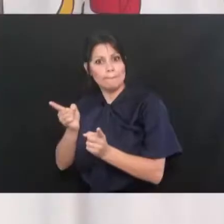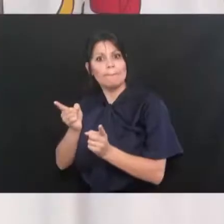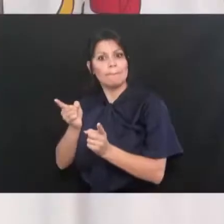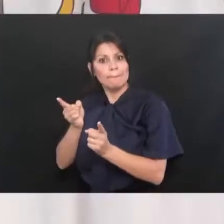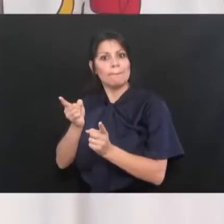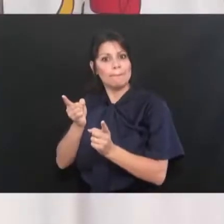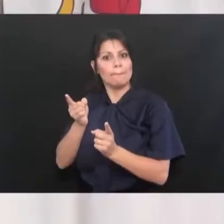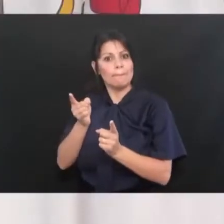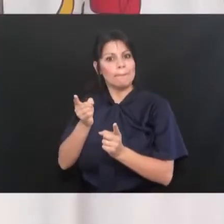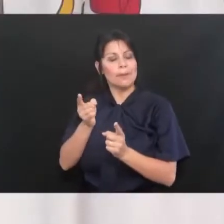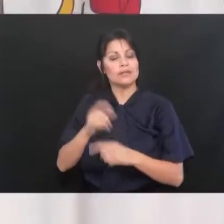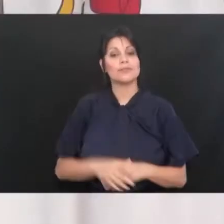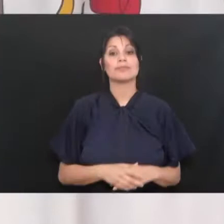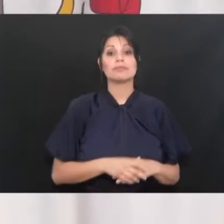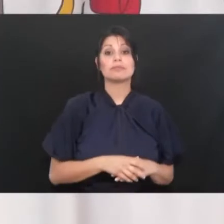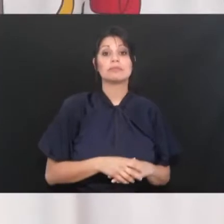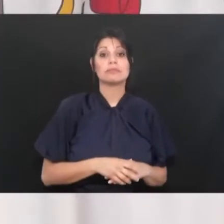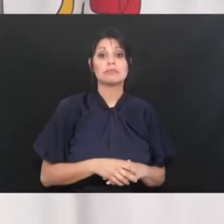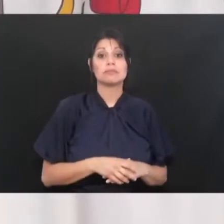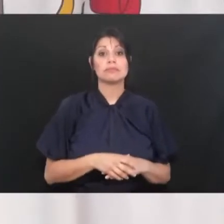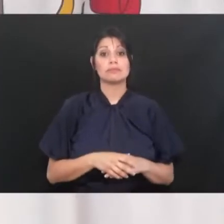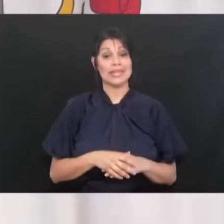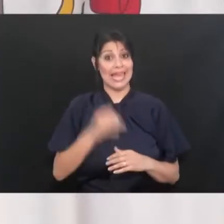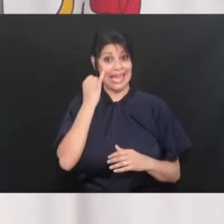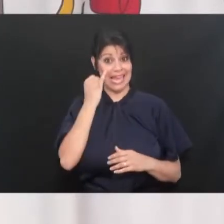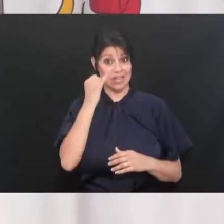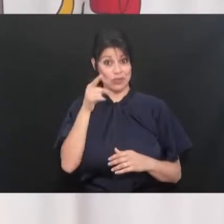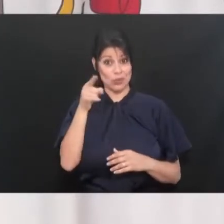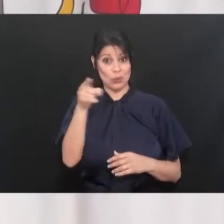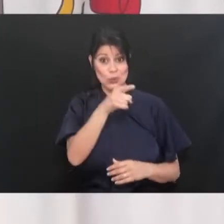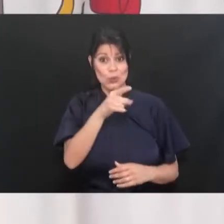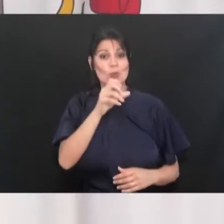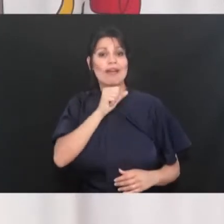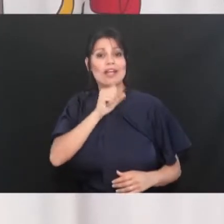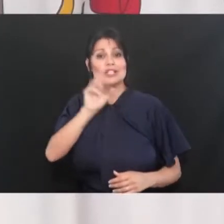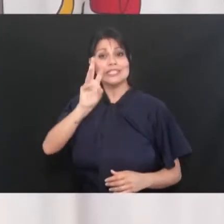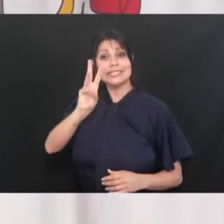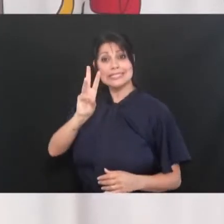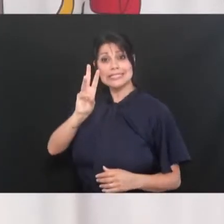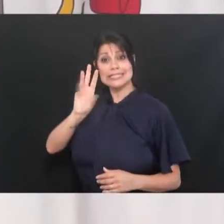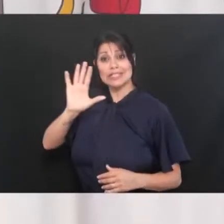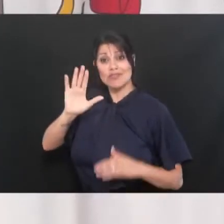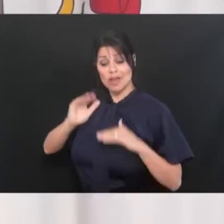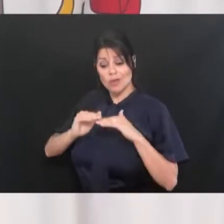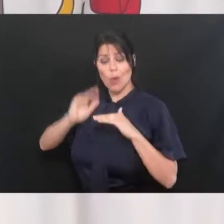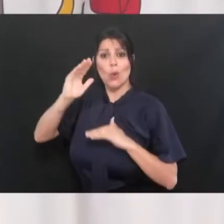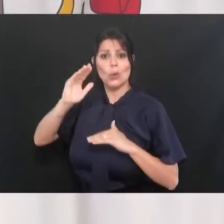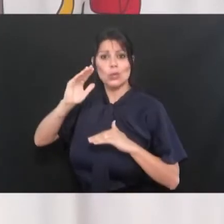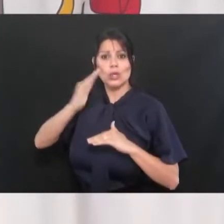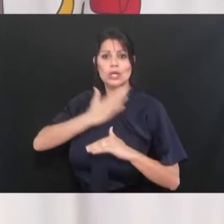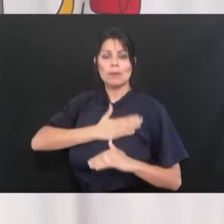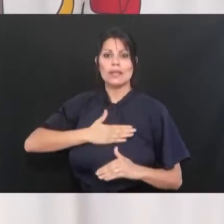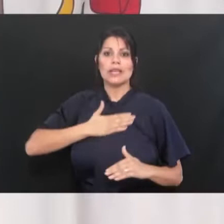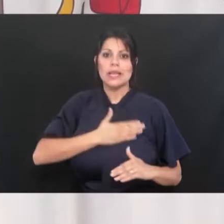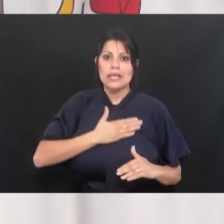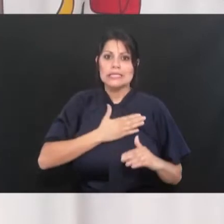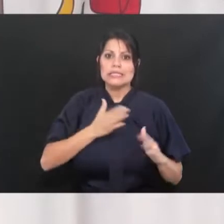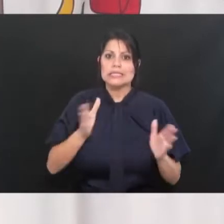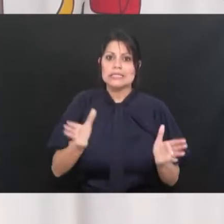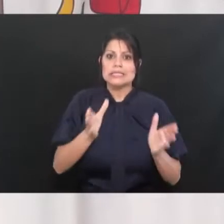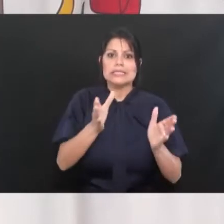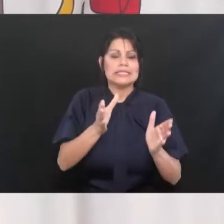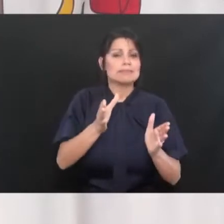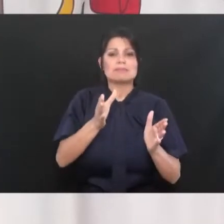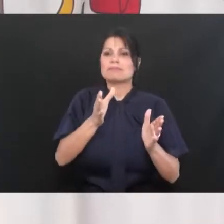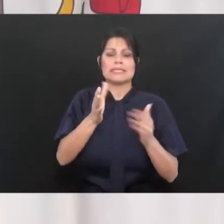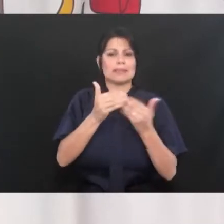folks. If you're 65 years of age and older, absolutely, whatever you do, if you get some kind of sniffle